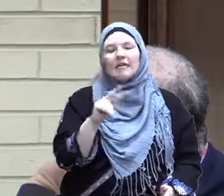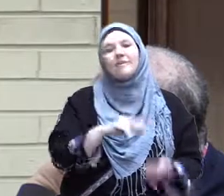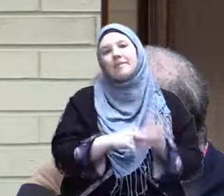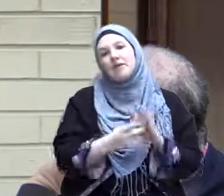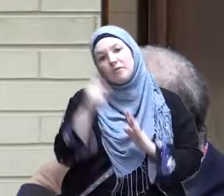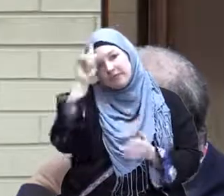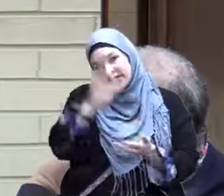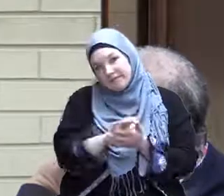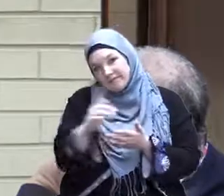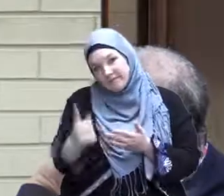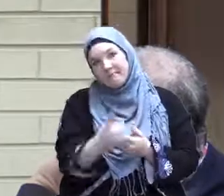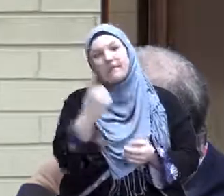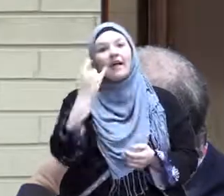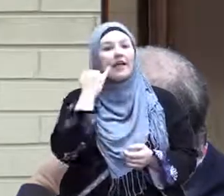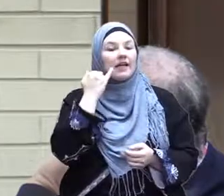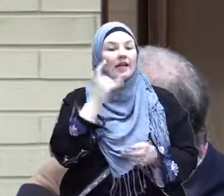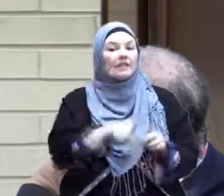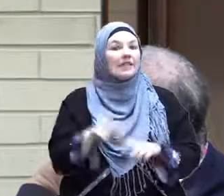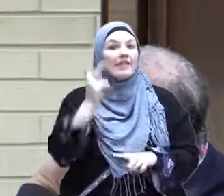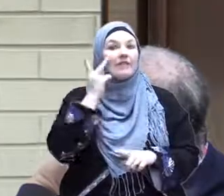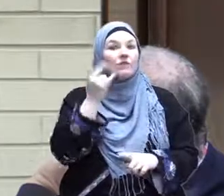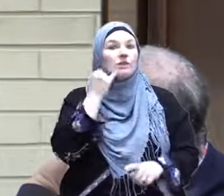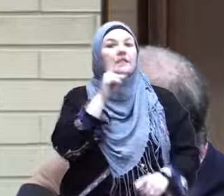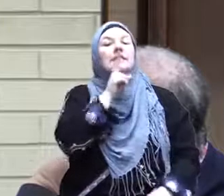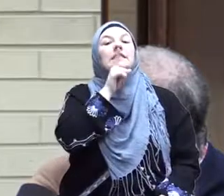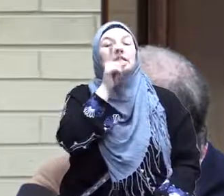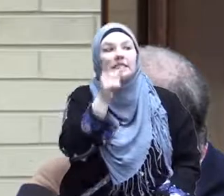in something as if you have seen it.